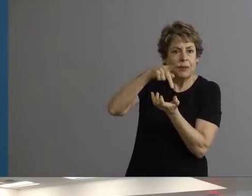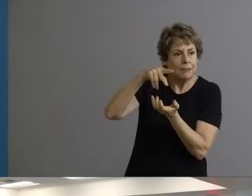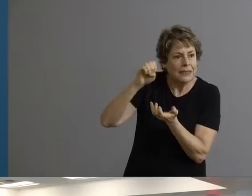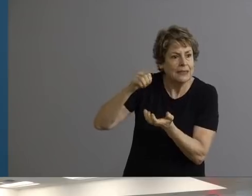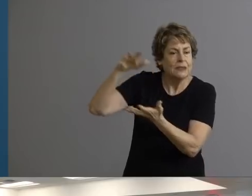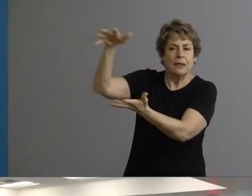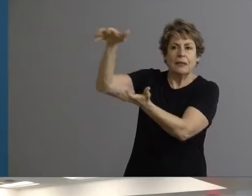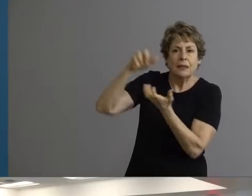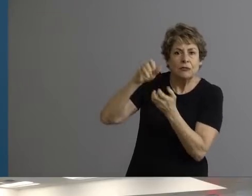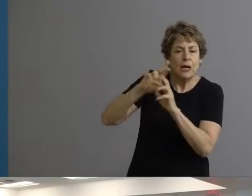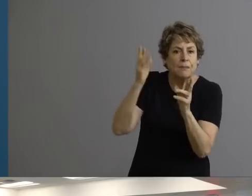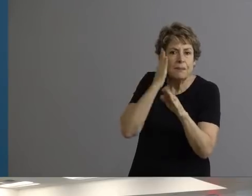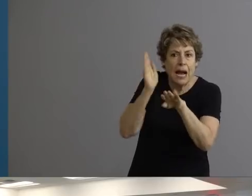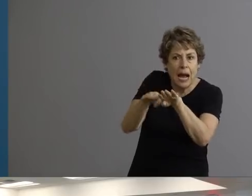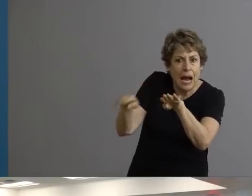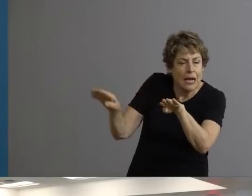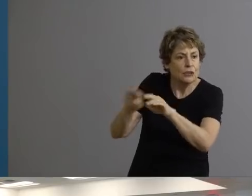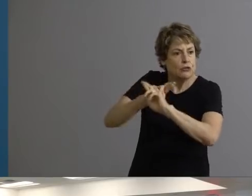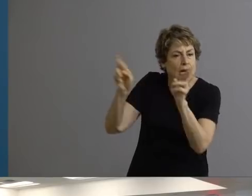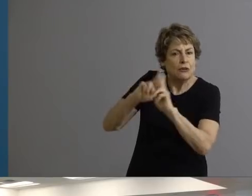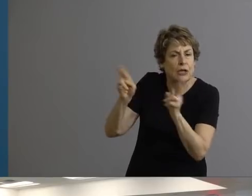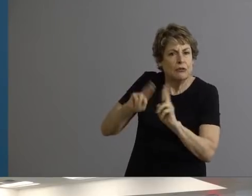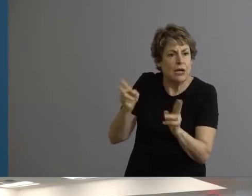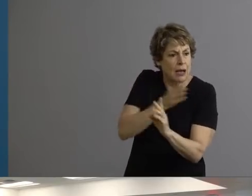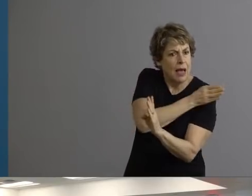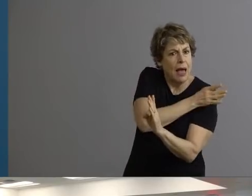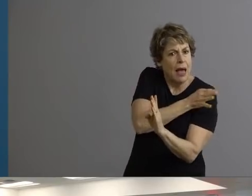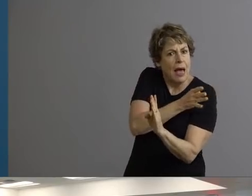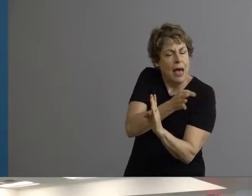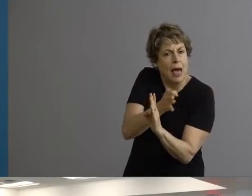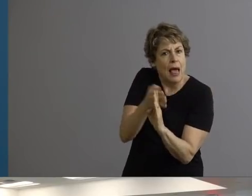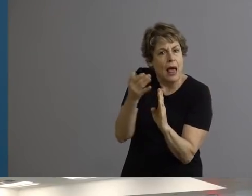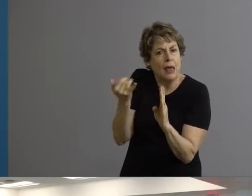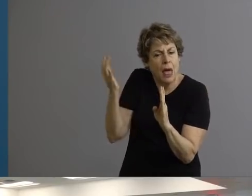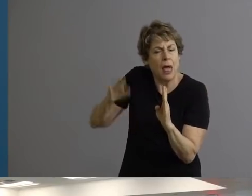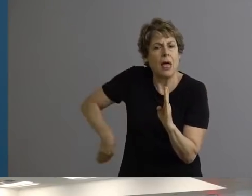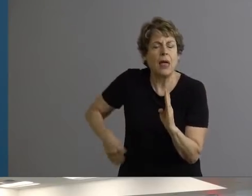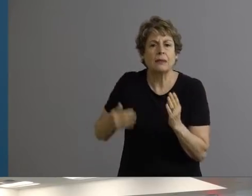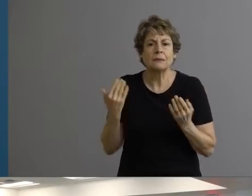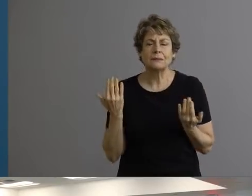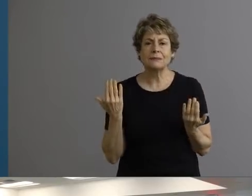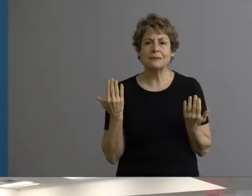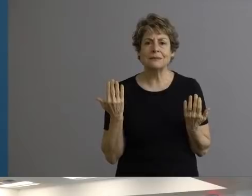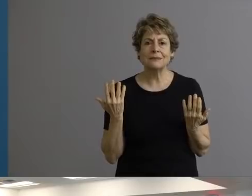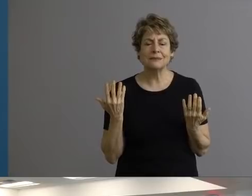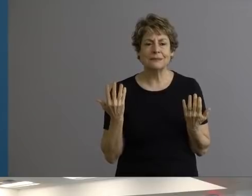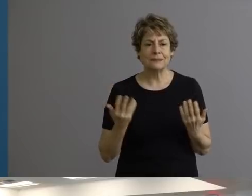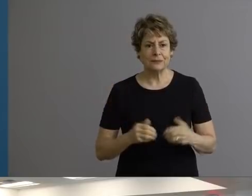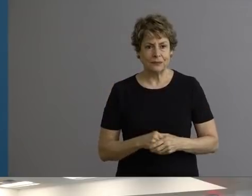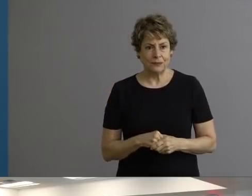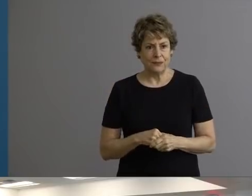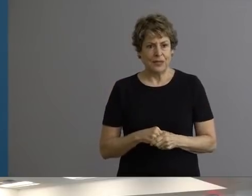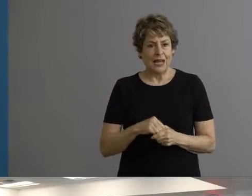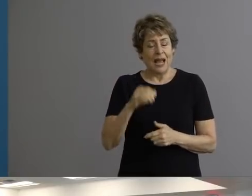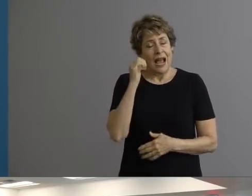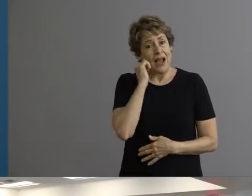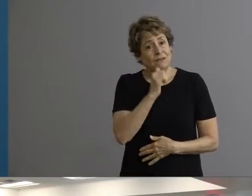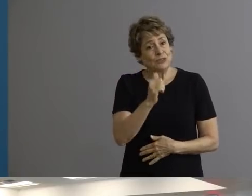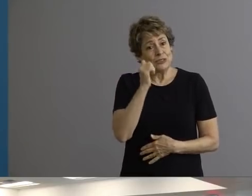was to make sure that we had our arms around how we could care and comfort for people, and we continue to do